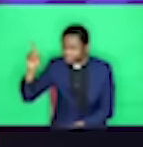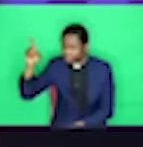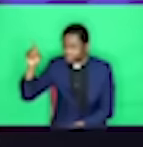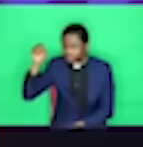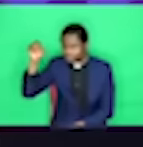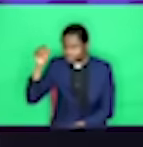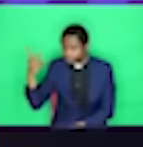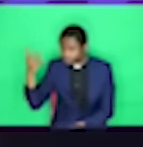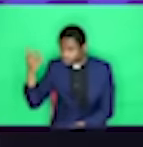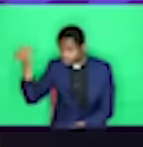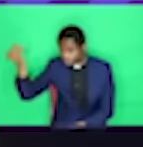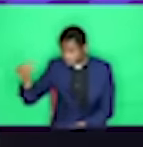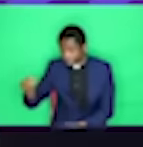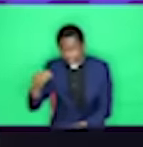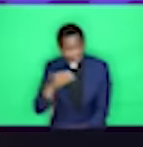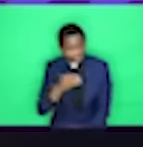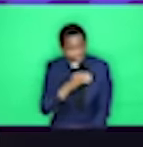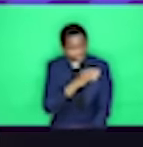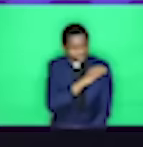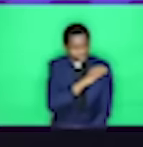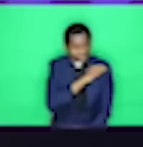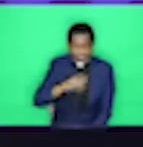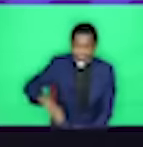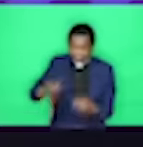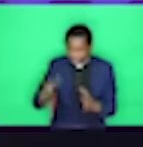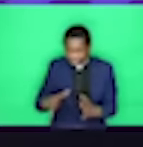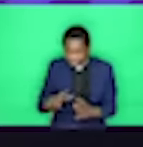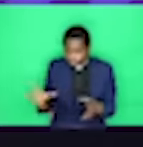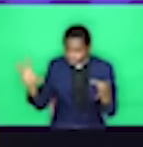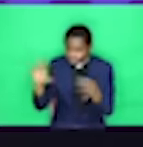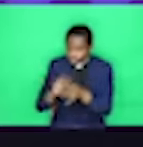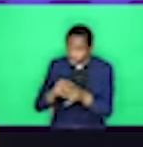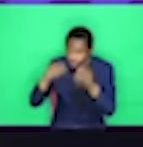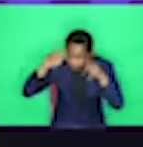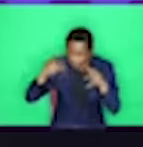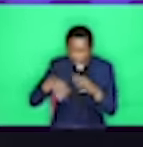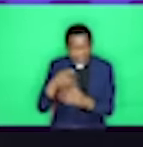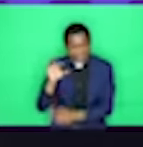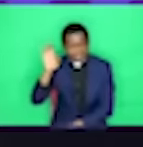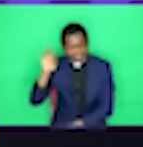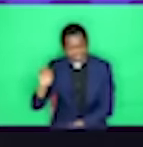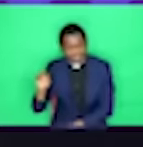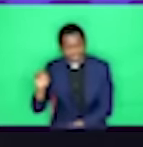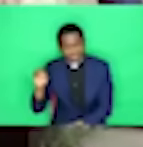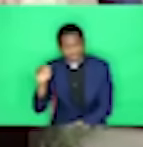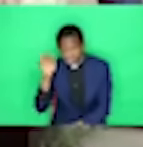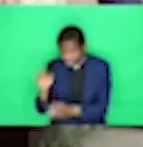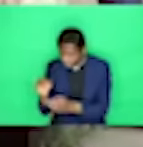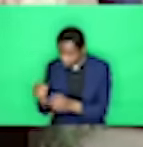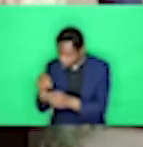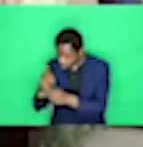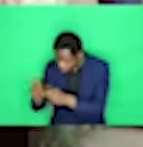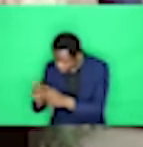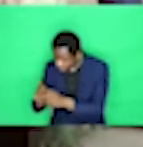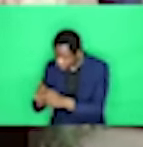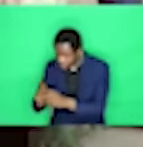90. If you practice and teach what the Protestants taught, now we will have the same results.